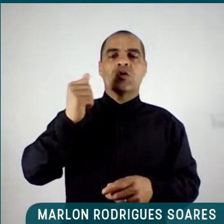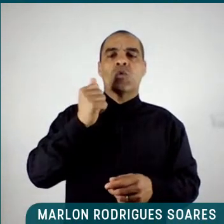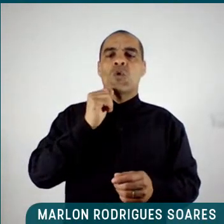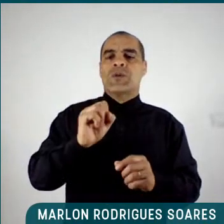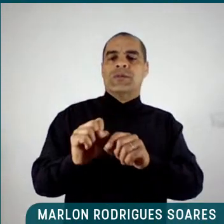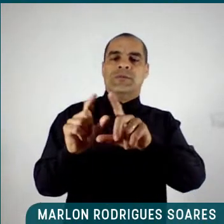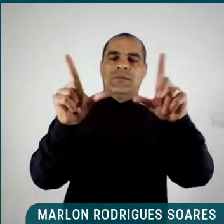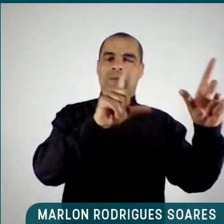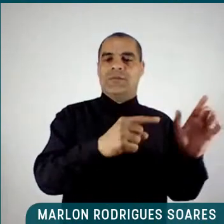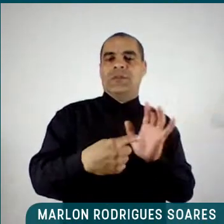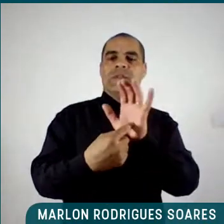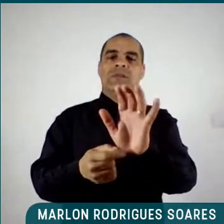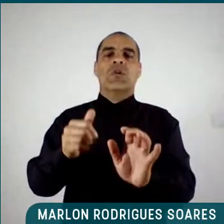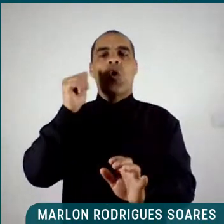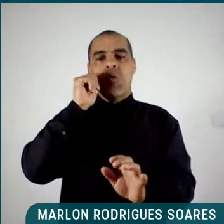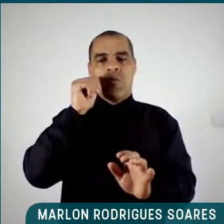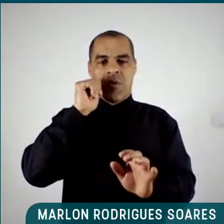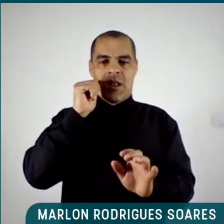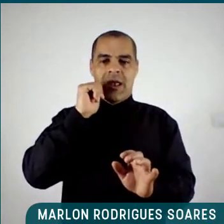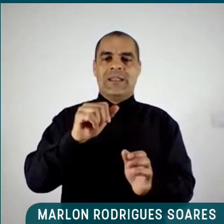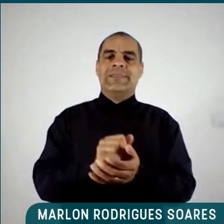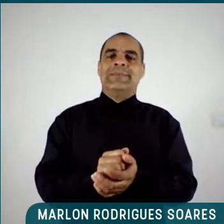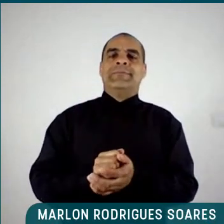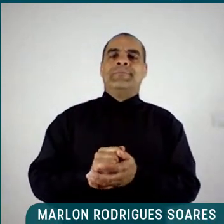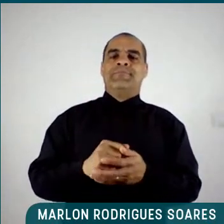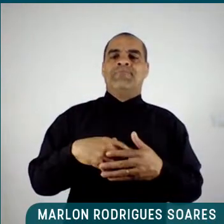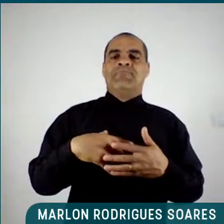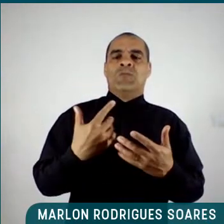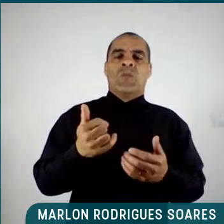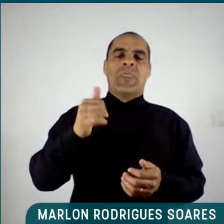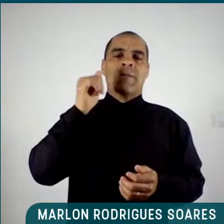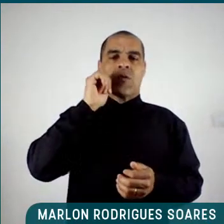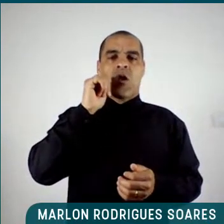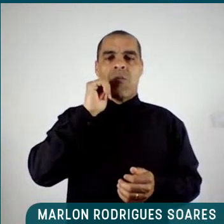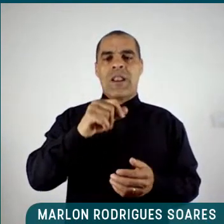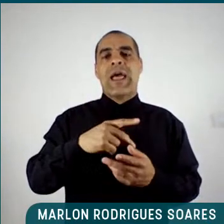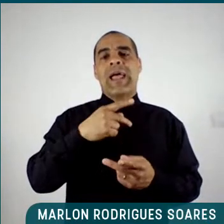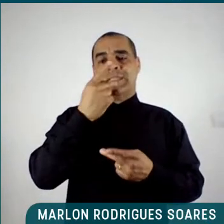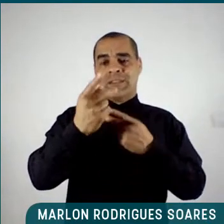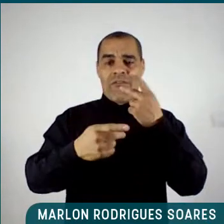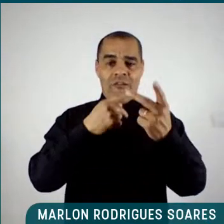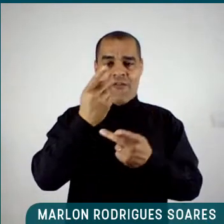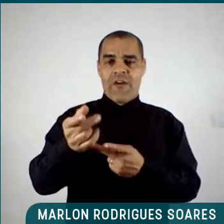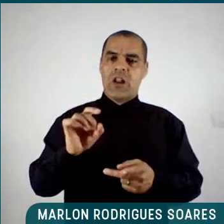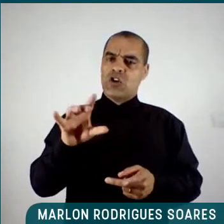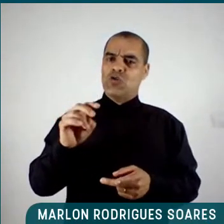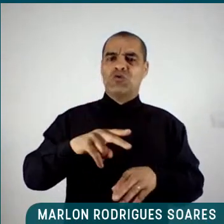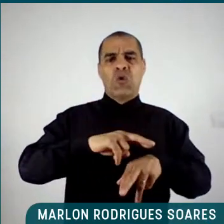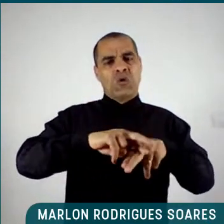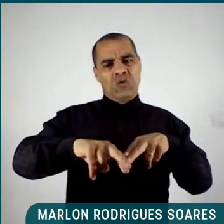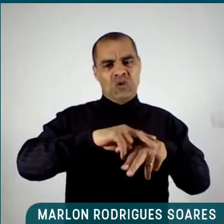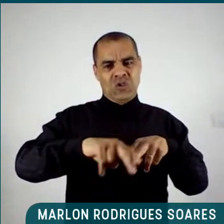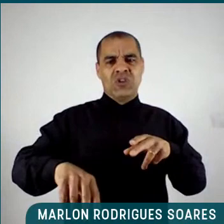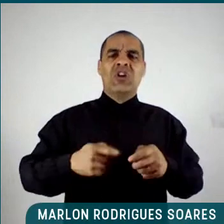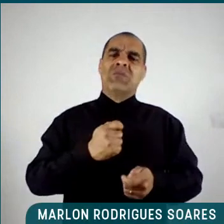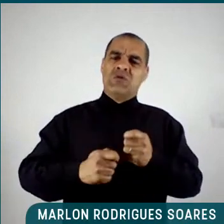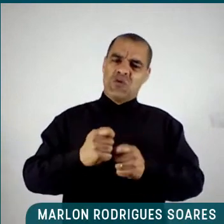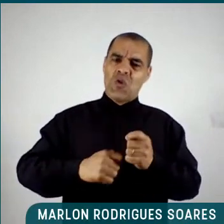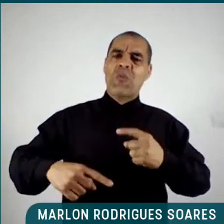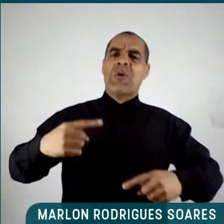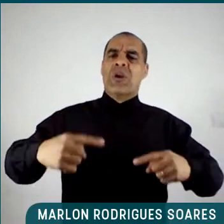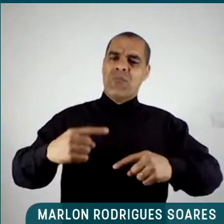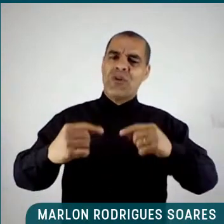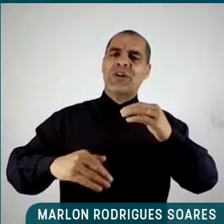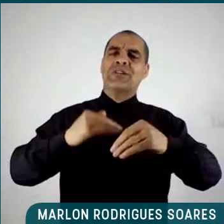paridade decided de that gênero diversa, 52% of our panelists should be mulheres que women, falam and this não apenas de gênero, mas guaranteed também a de política,